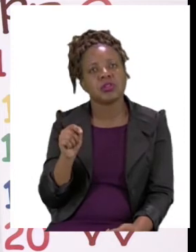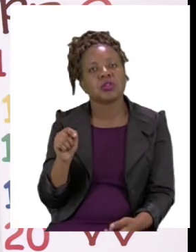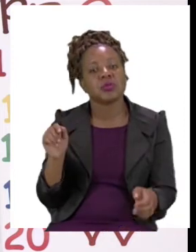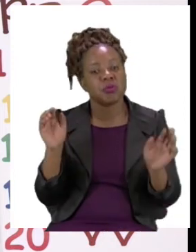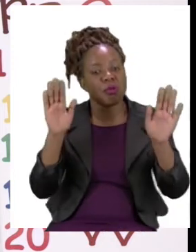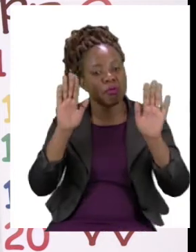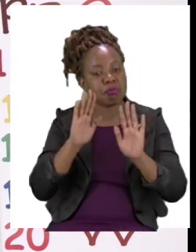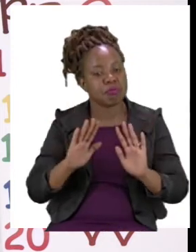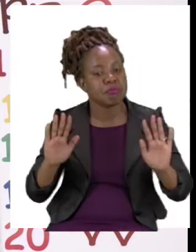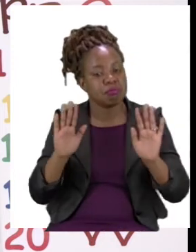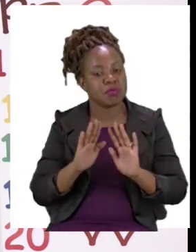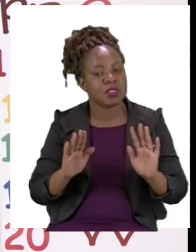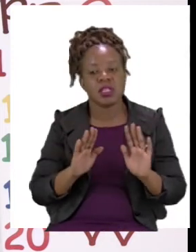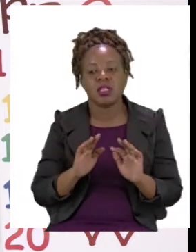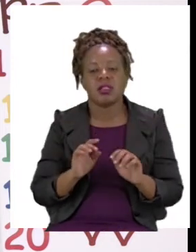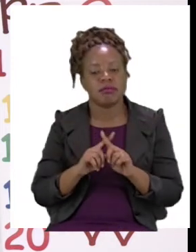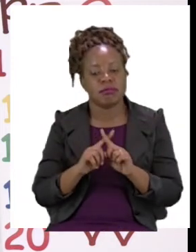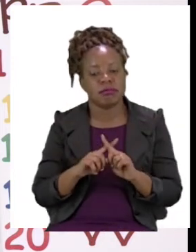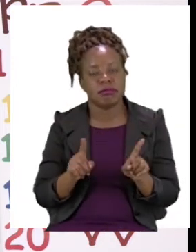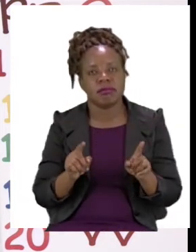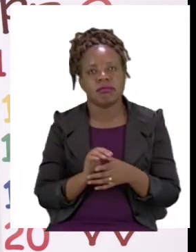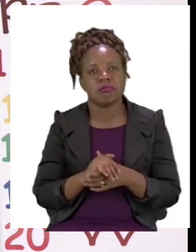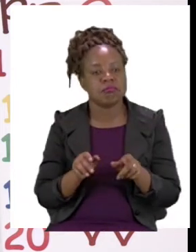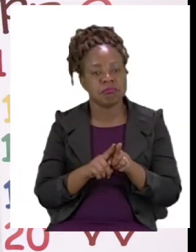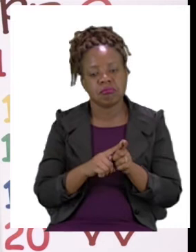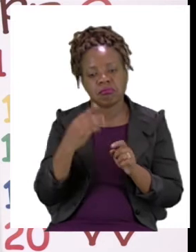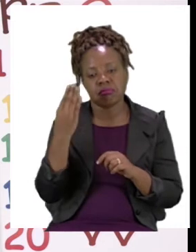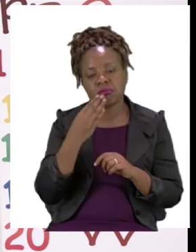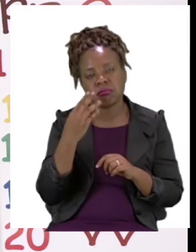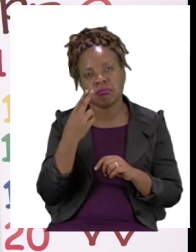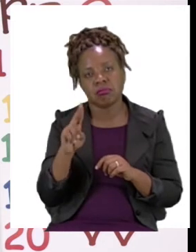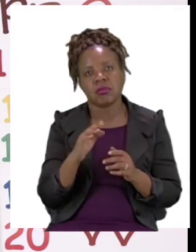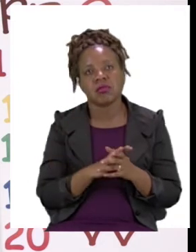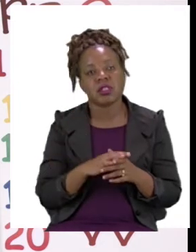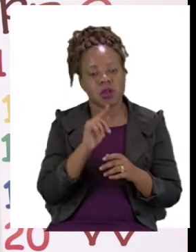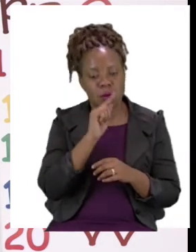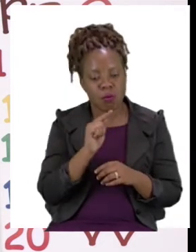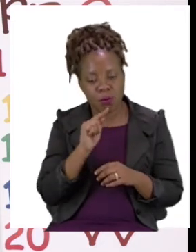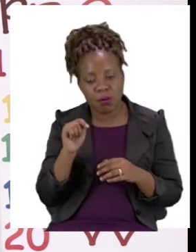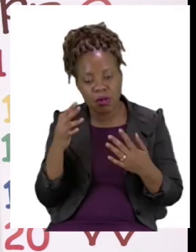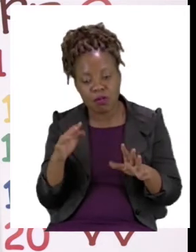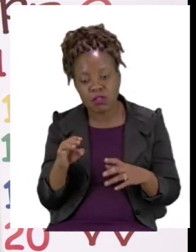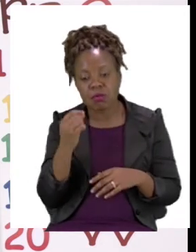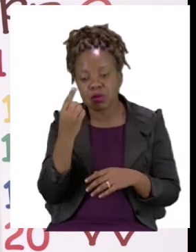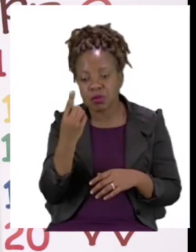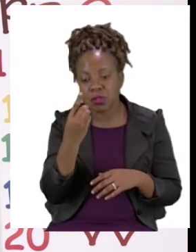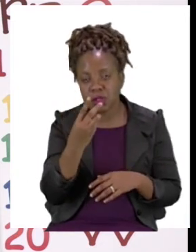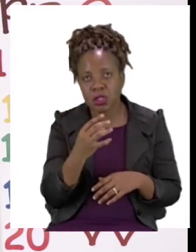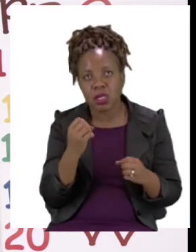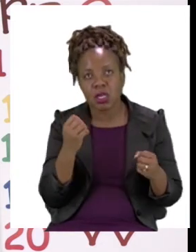ones. So now that we have drawn our circles, we need to count them to see how many we needed